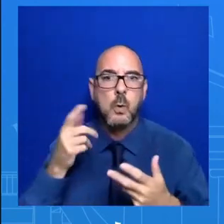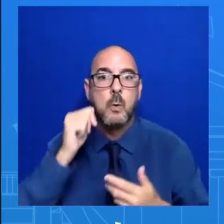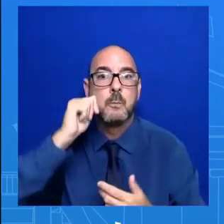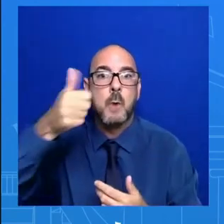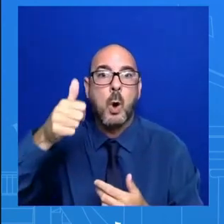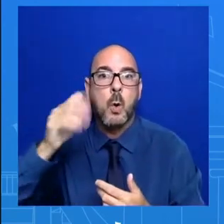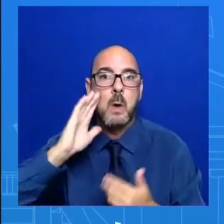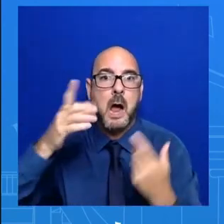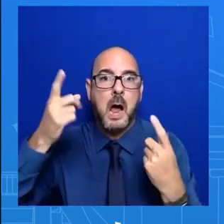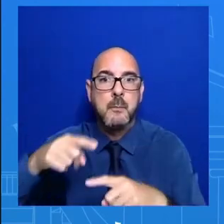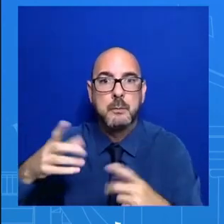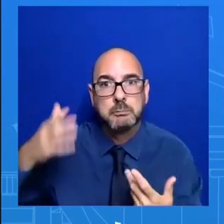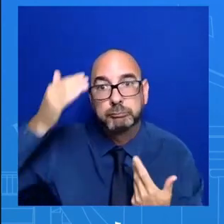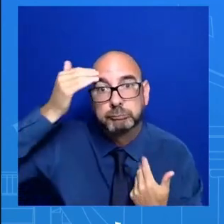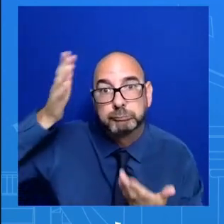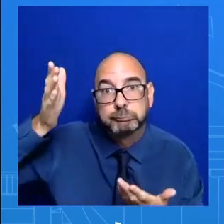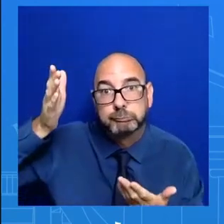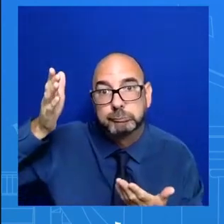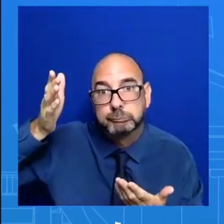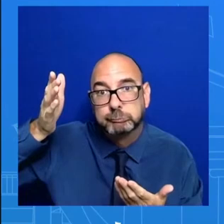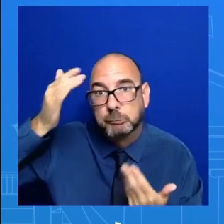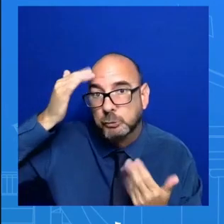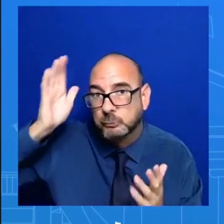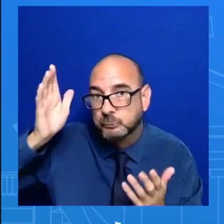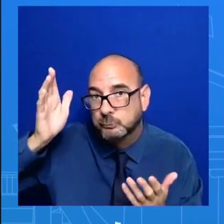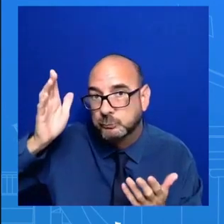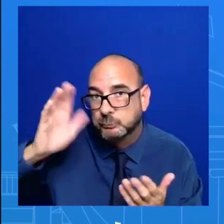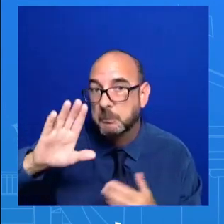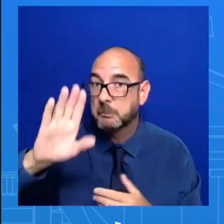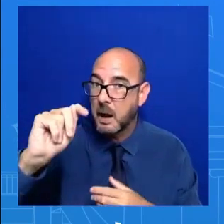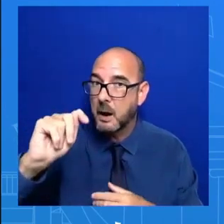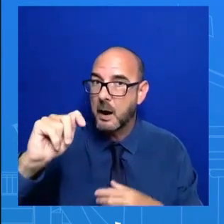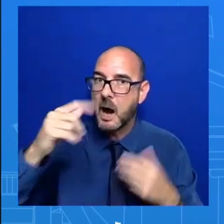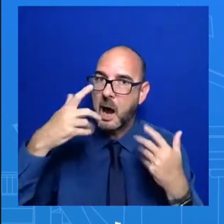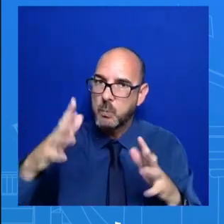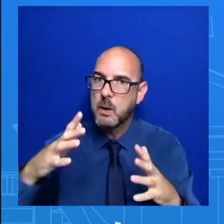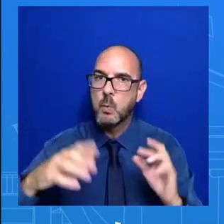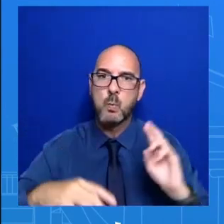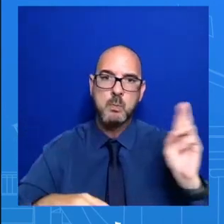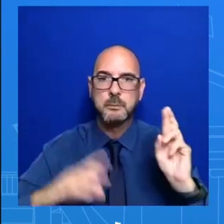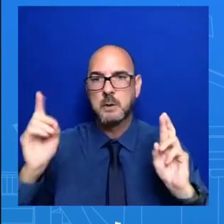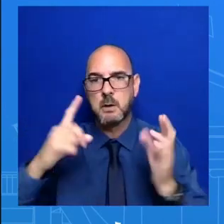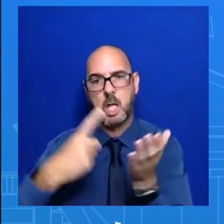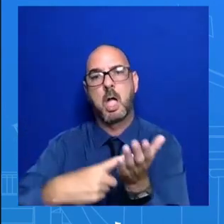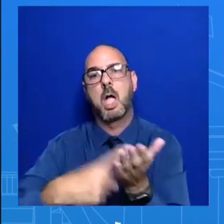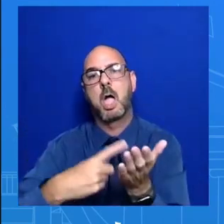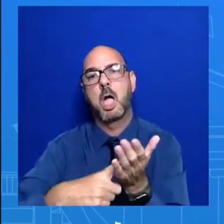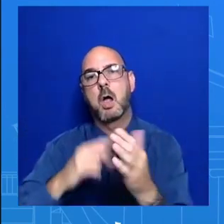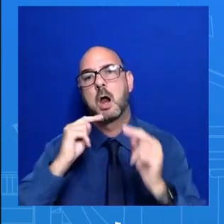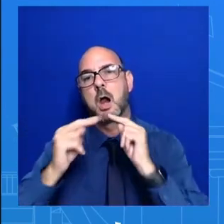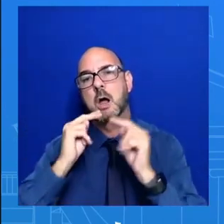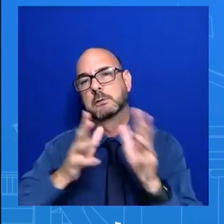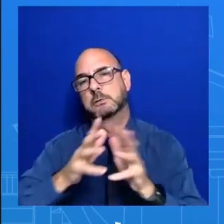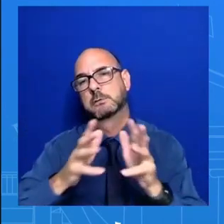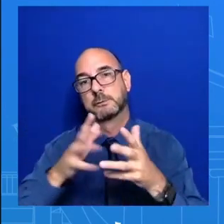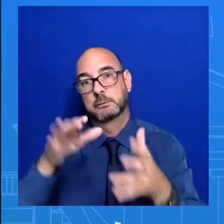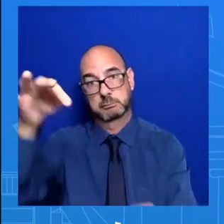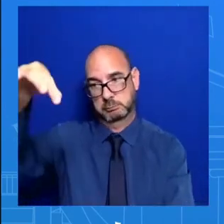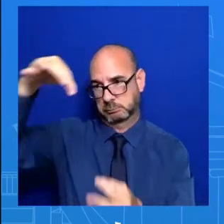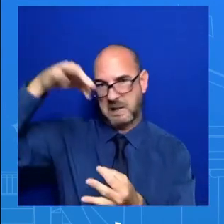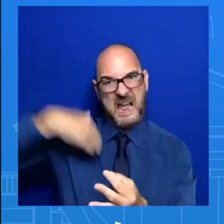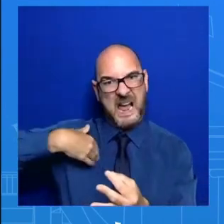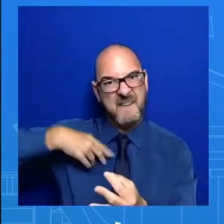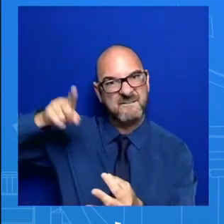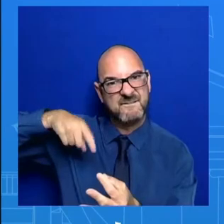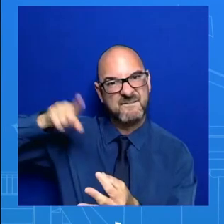bipartisan deal that was worked on for months that can start dealing with this issue. There is. And why do we need a new deal